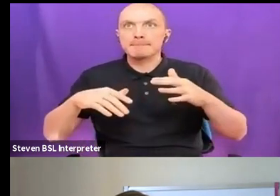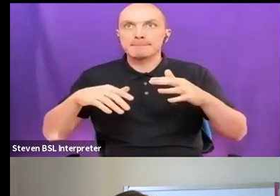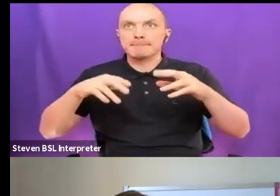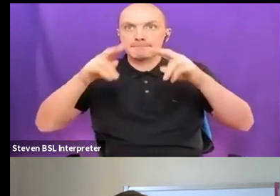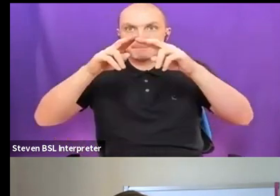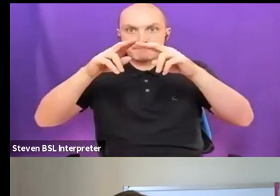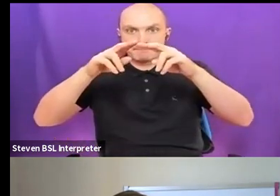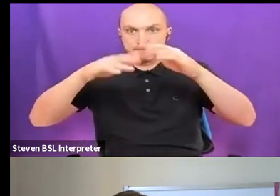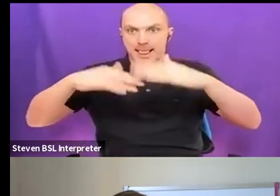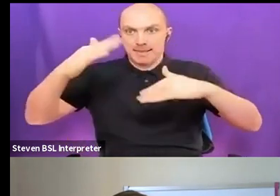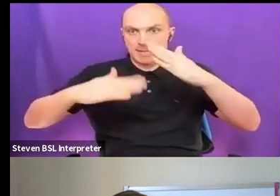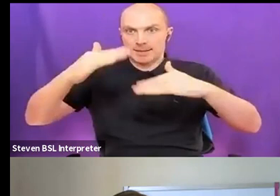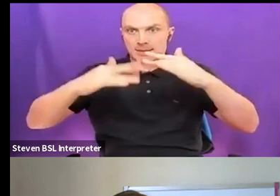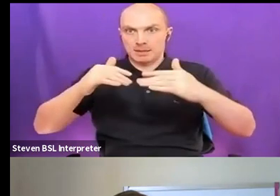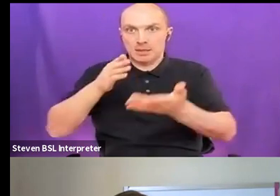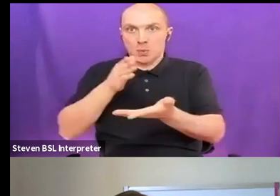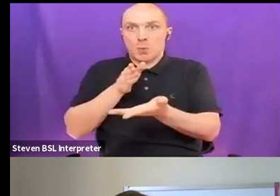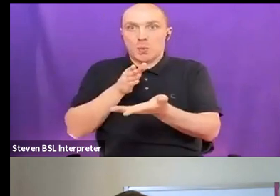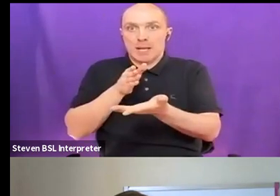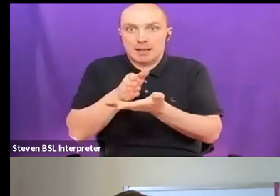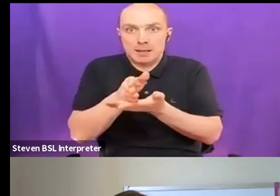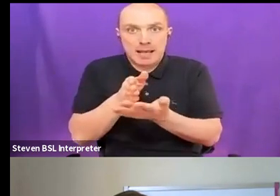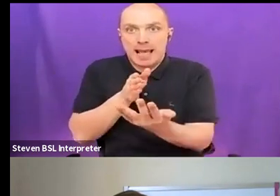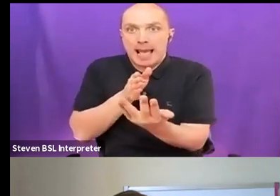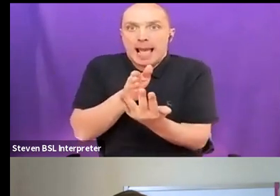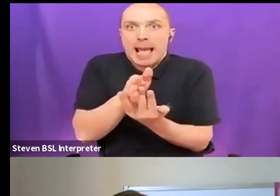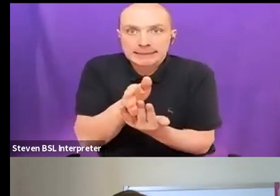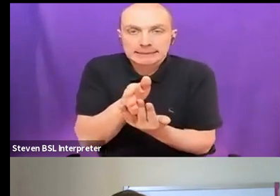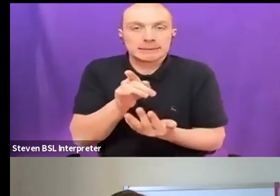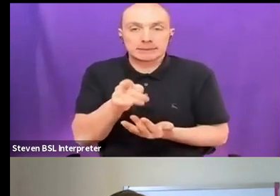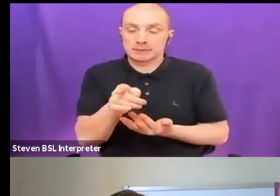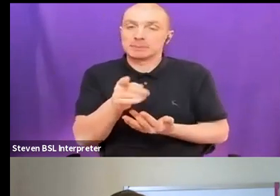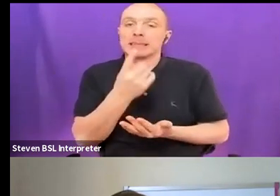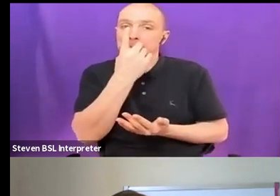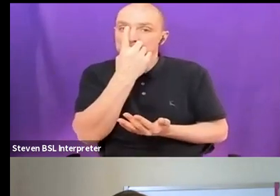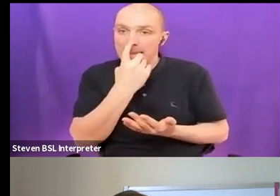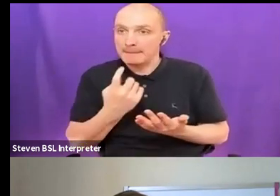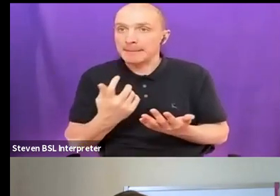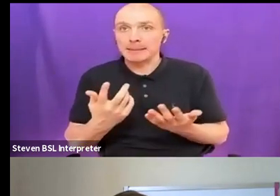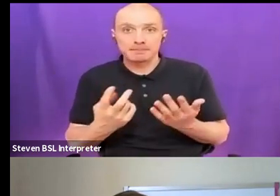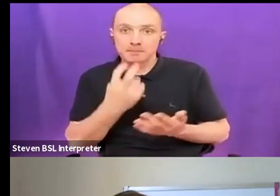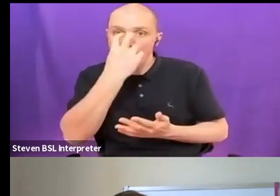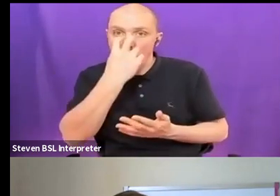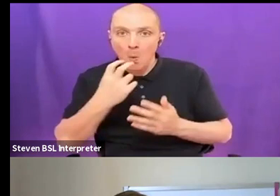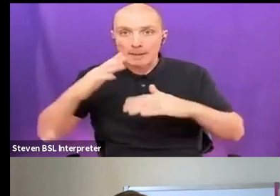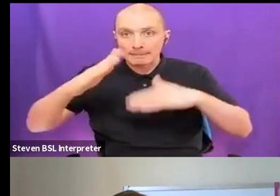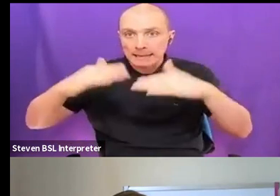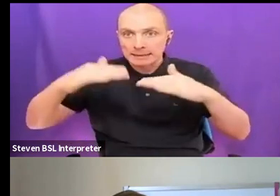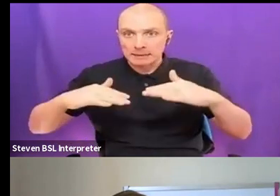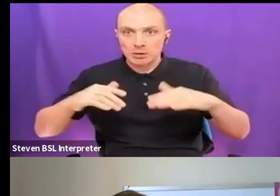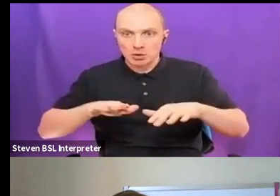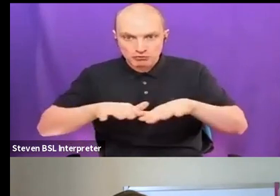that, you know, quite often you're not dealing with new builds, you're not dealing with flat ground. So it's about